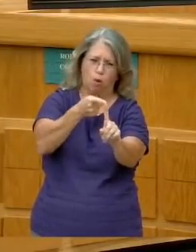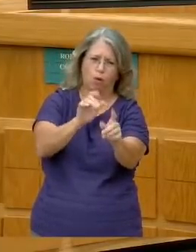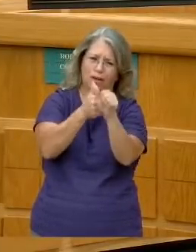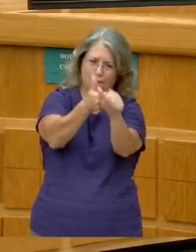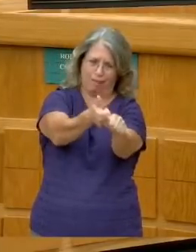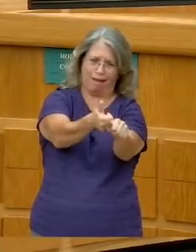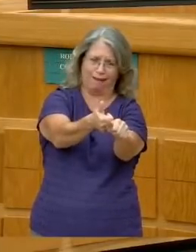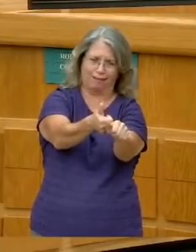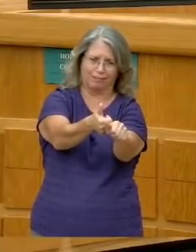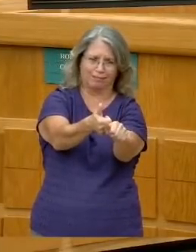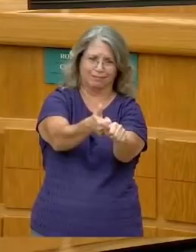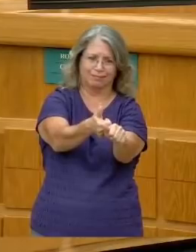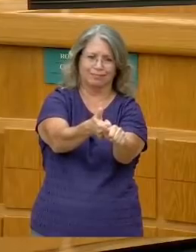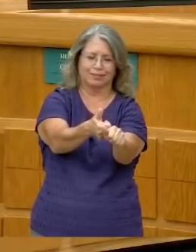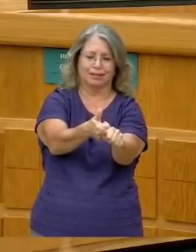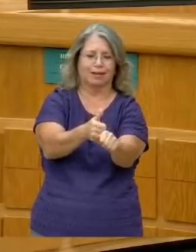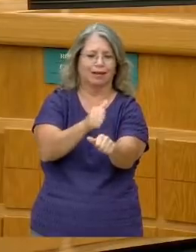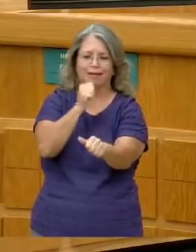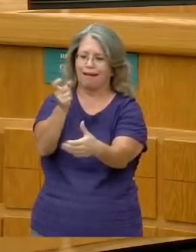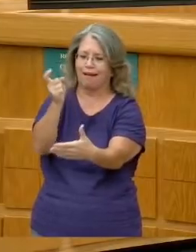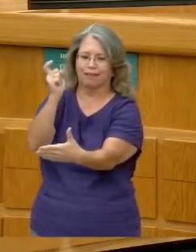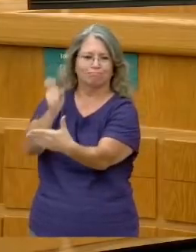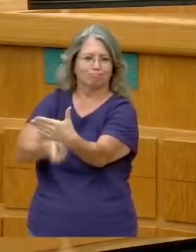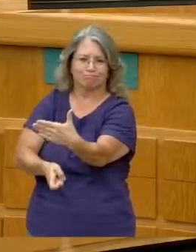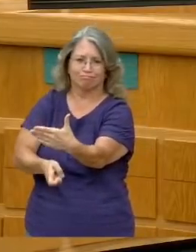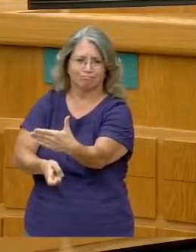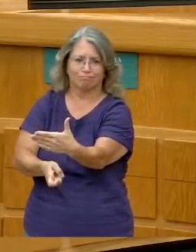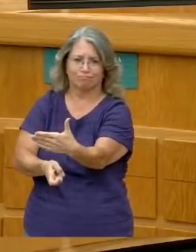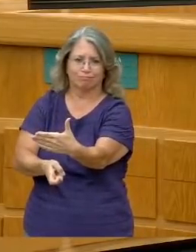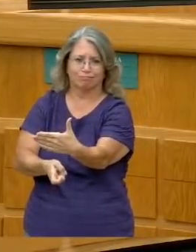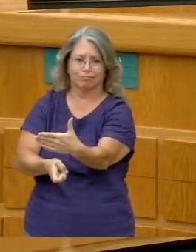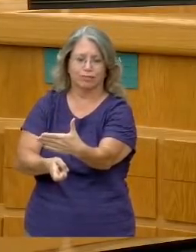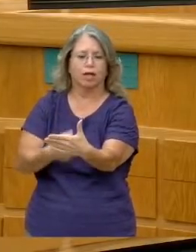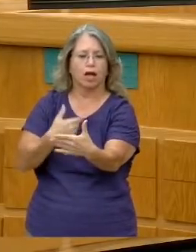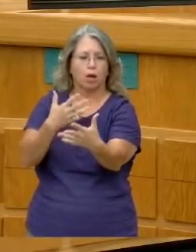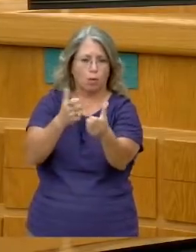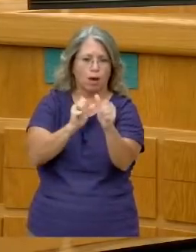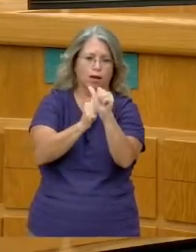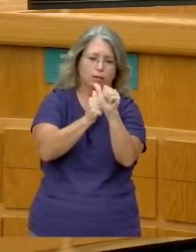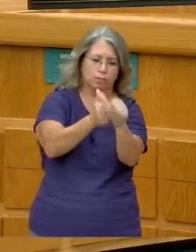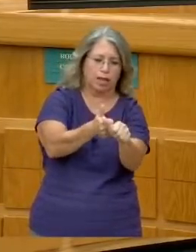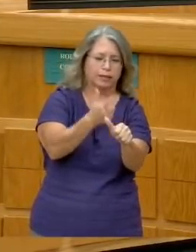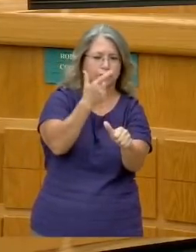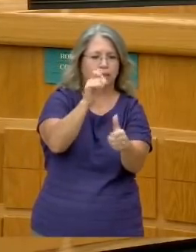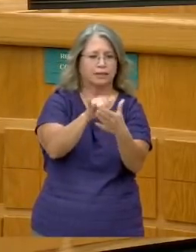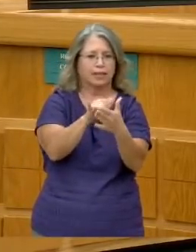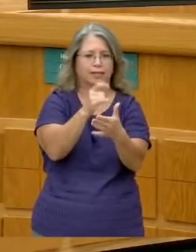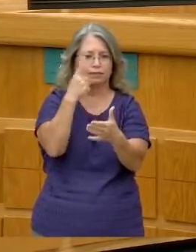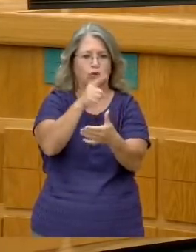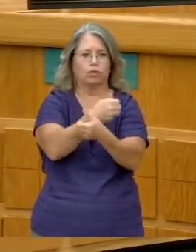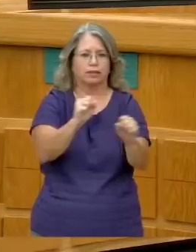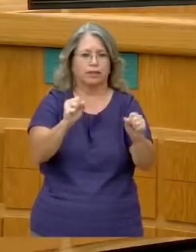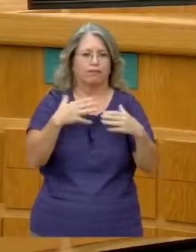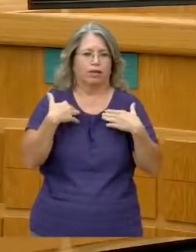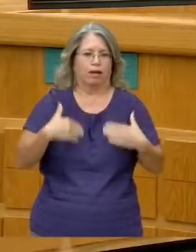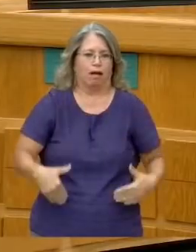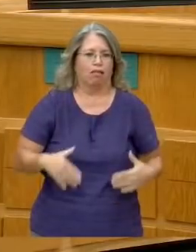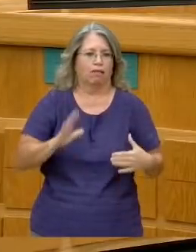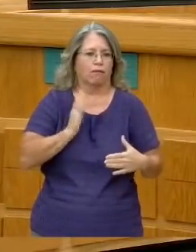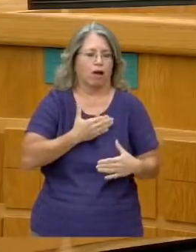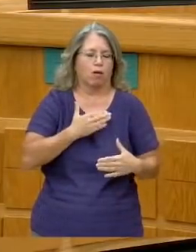not levying fines or fees. We want compliance because it's the safety and health of our whole